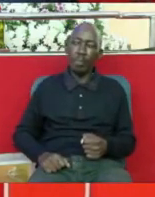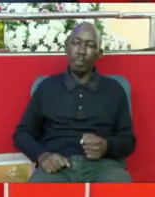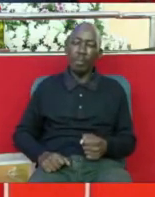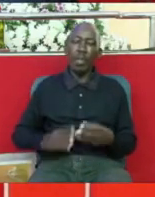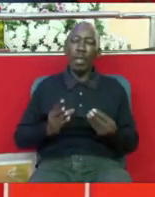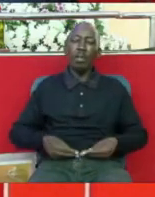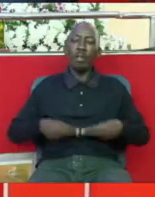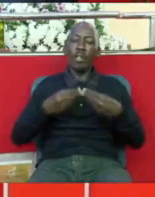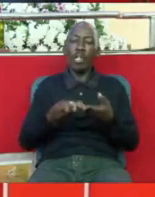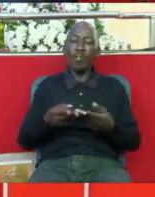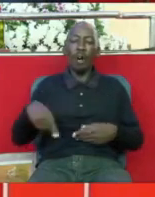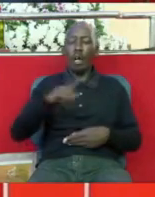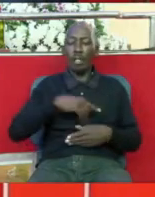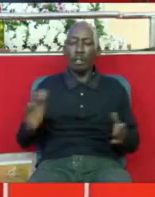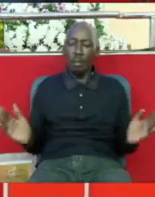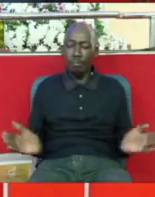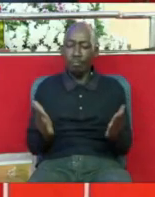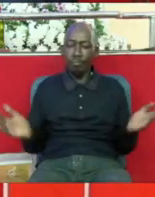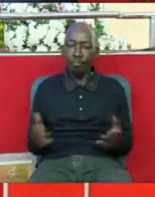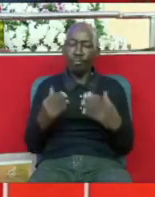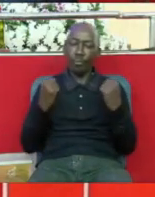Give us the courage. Tupe ujasiri.